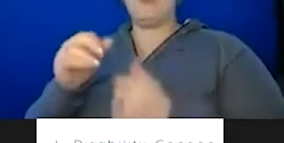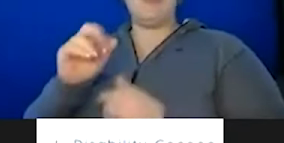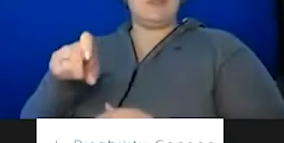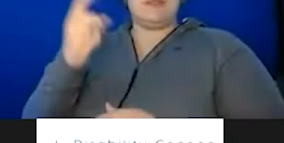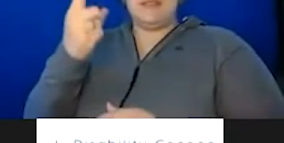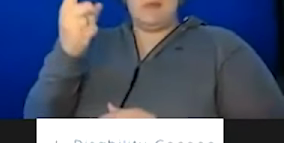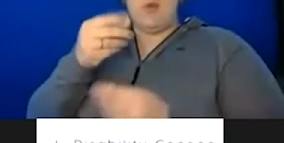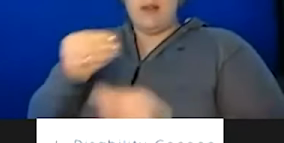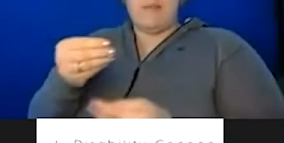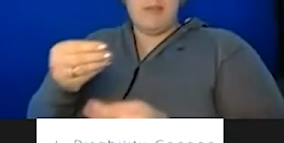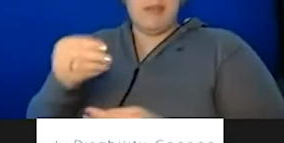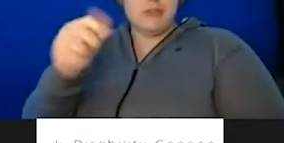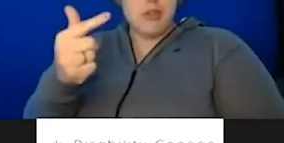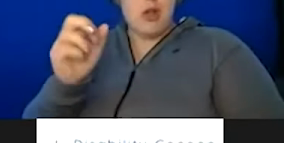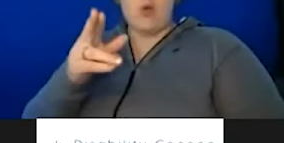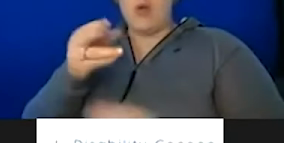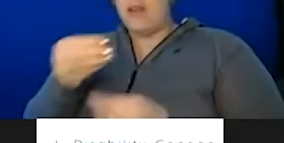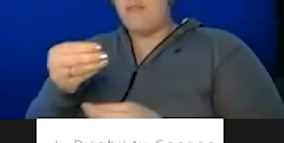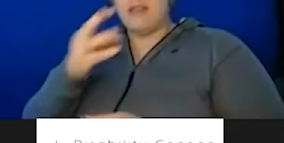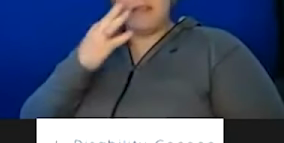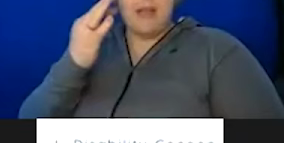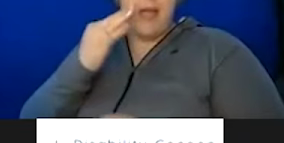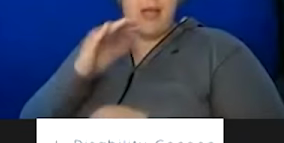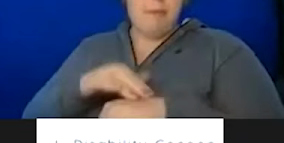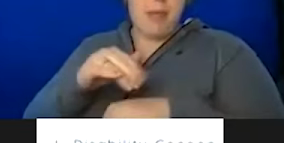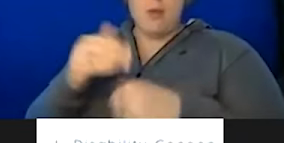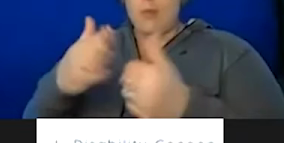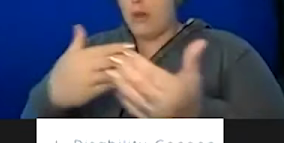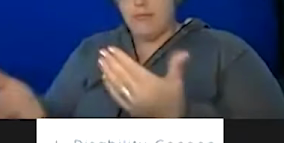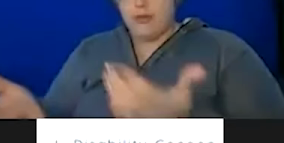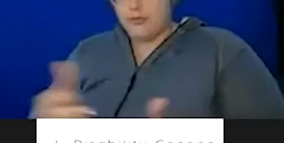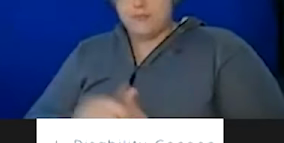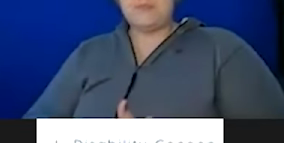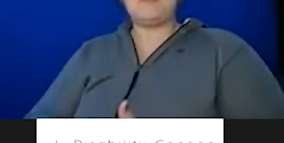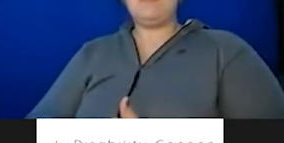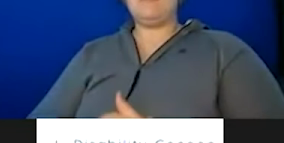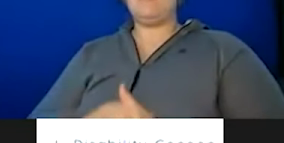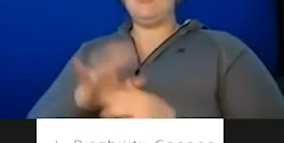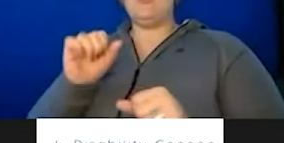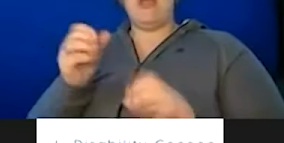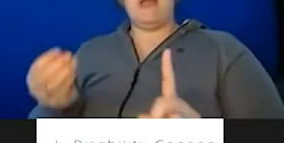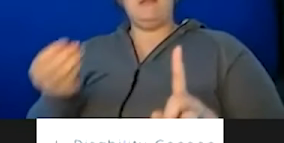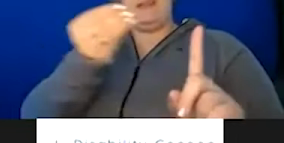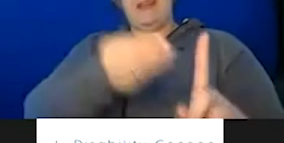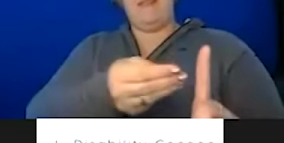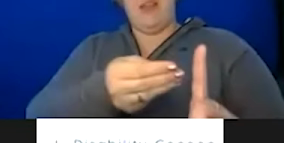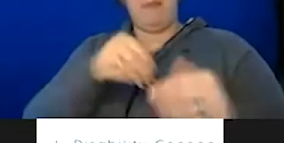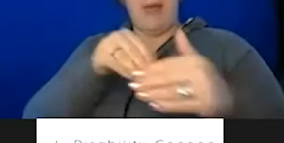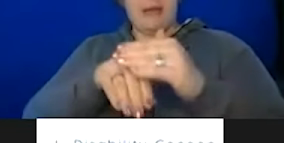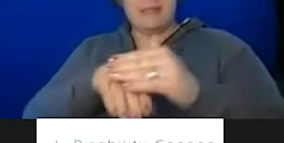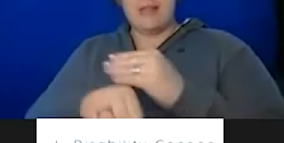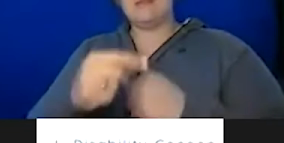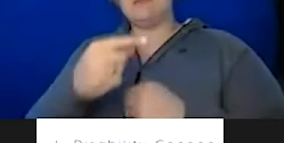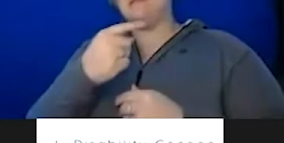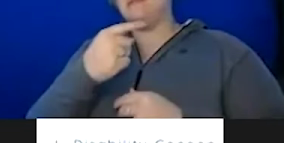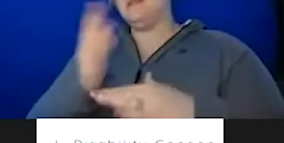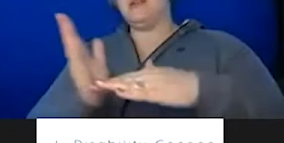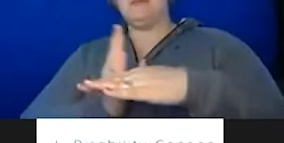your dog. You can give them access at certain times a day